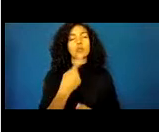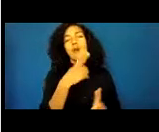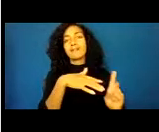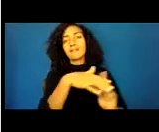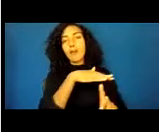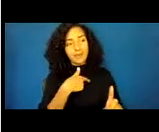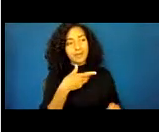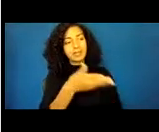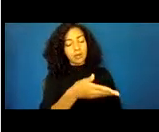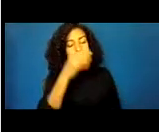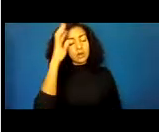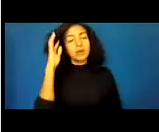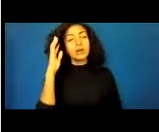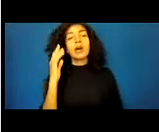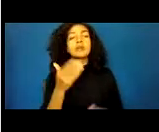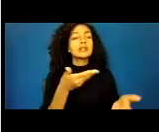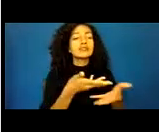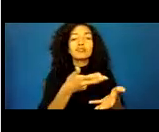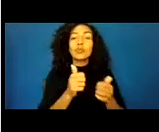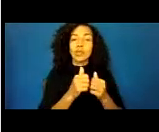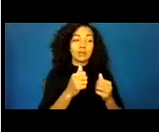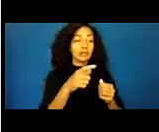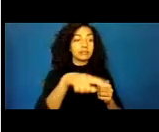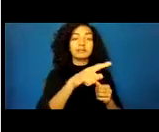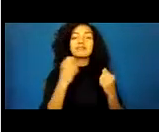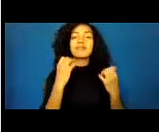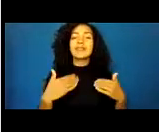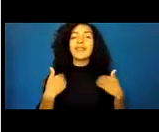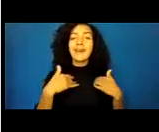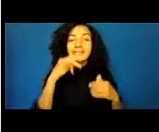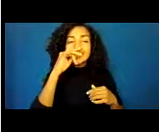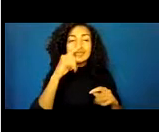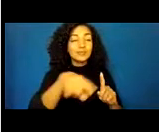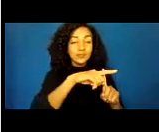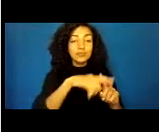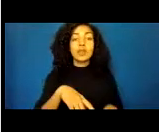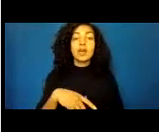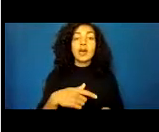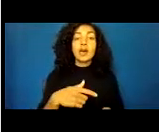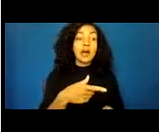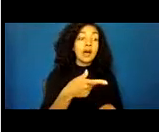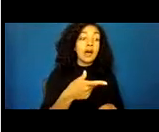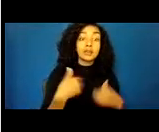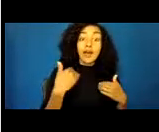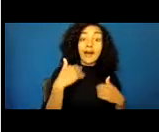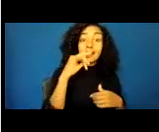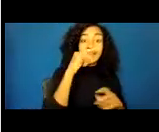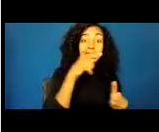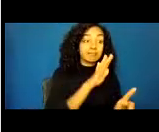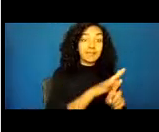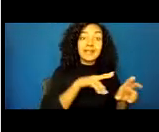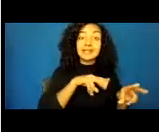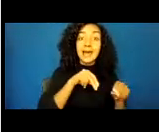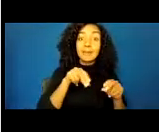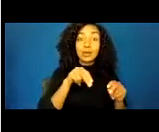was around a bunch of young kids and I was changing a little one's diaper, and